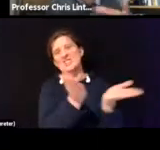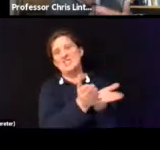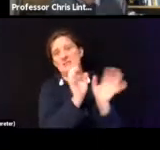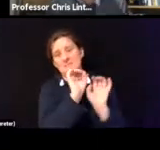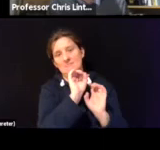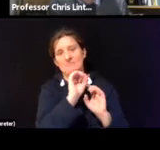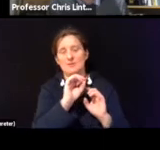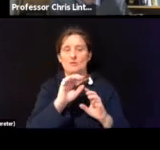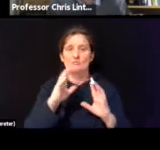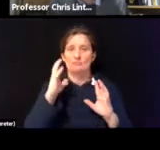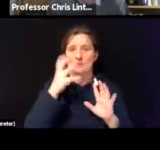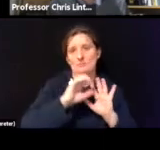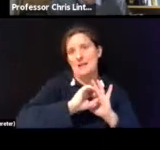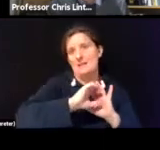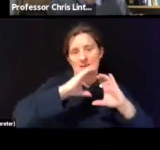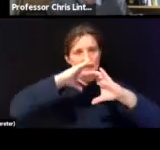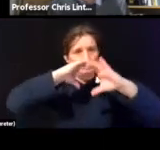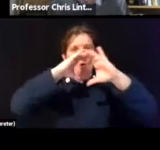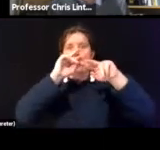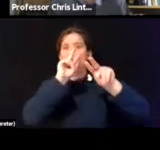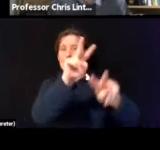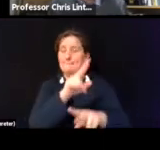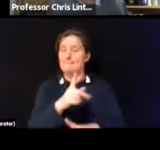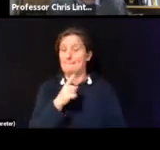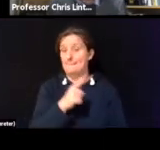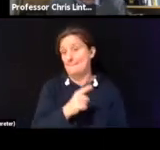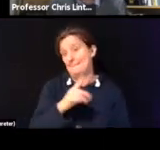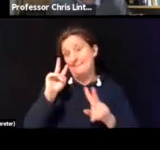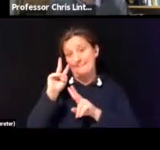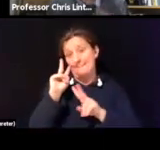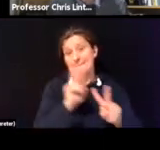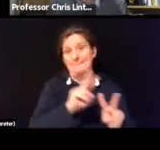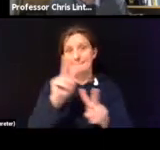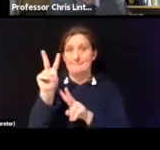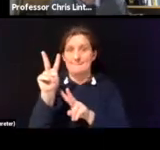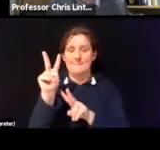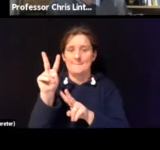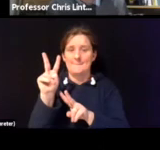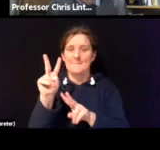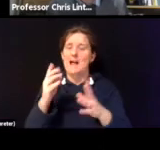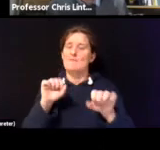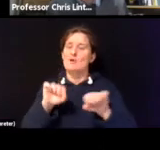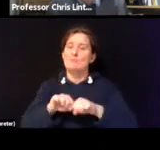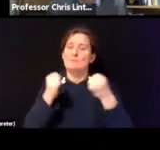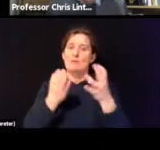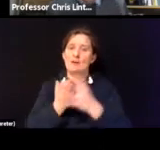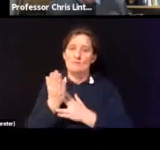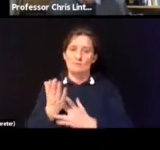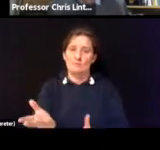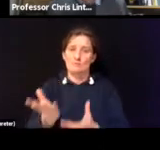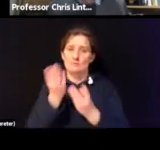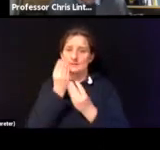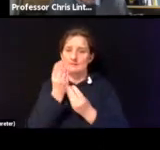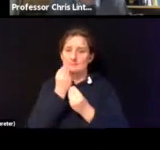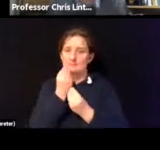And Parkes is one of two telescopes in the world that's conducting a survey under the aegis of a project called Breakthrough Listen, that's doing